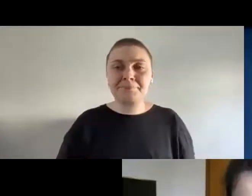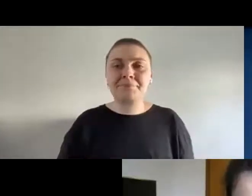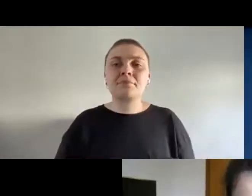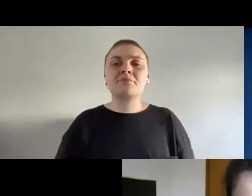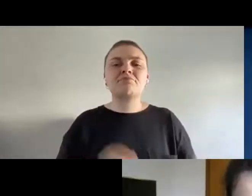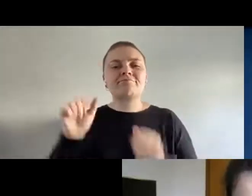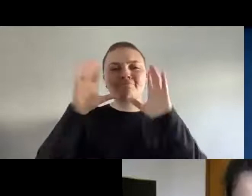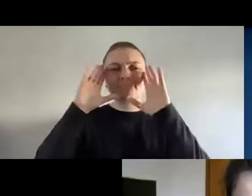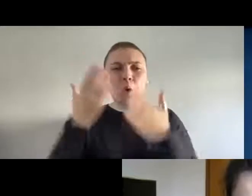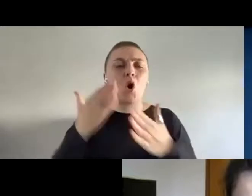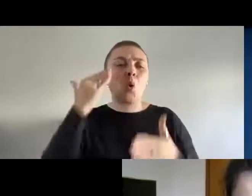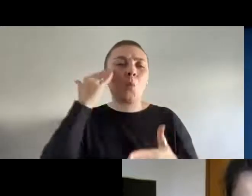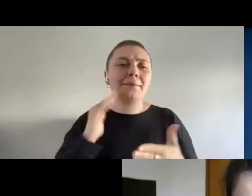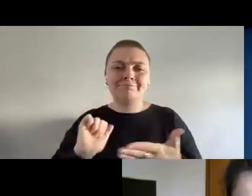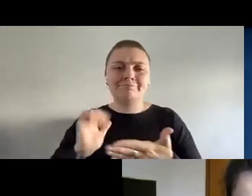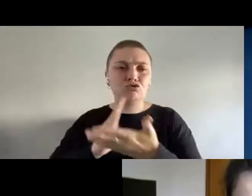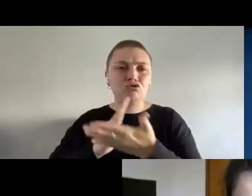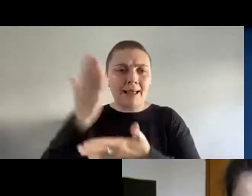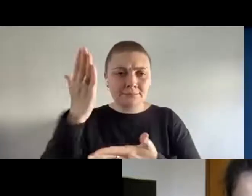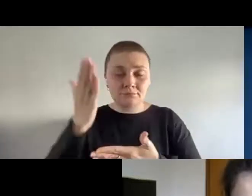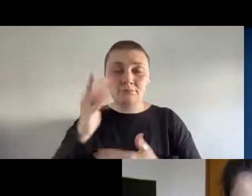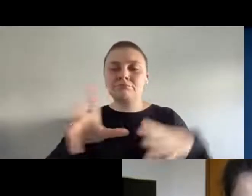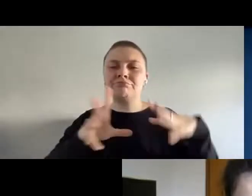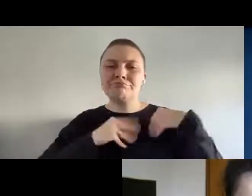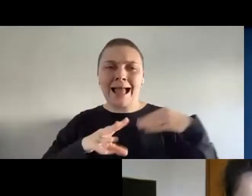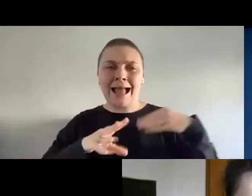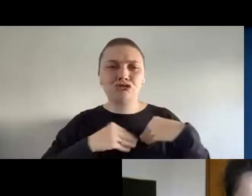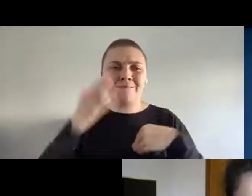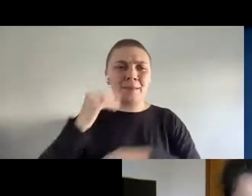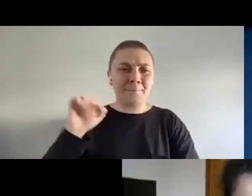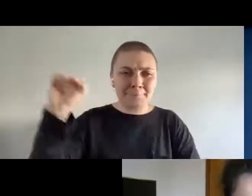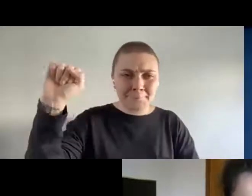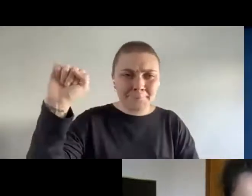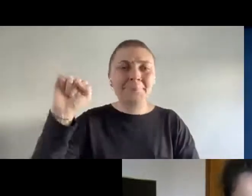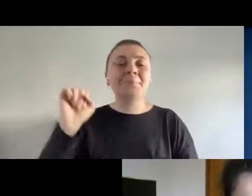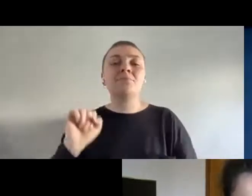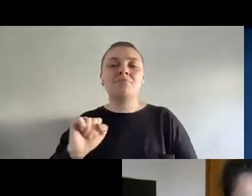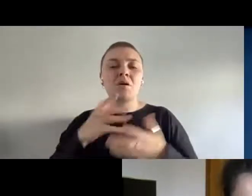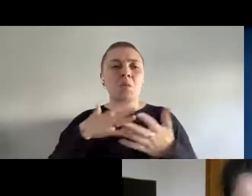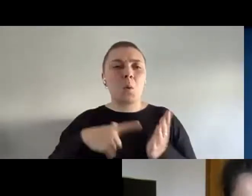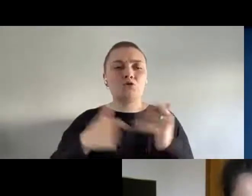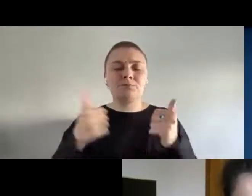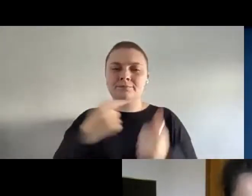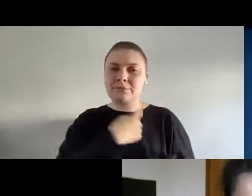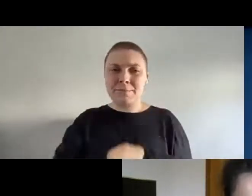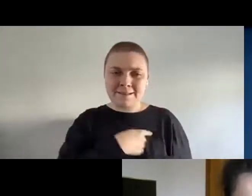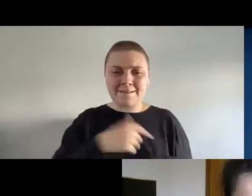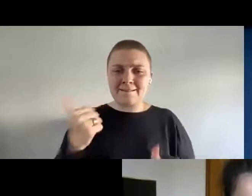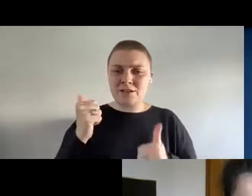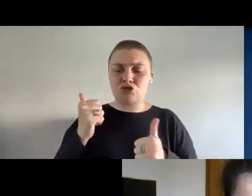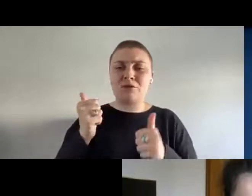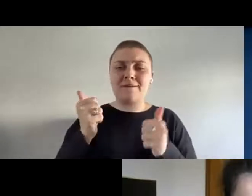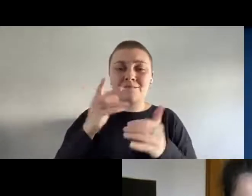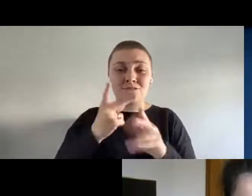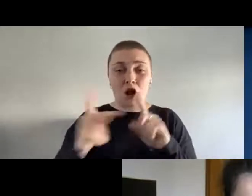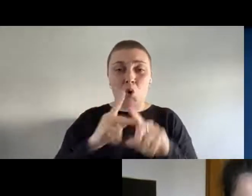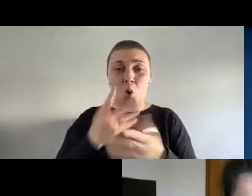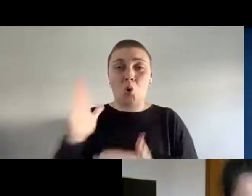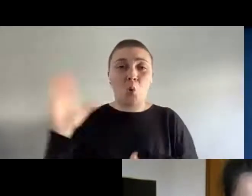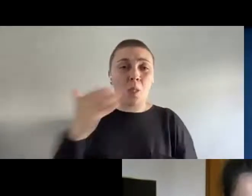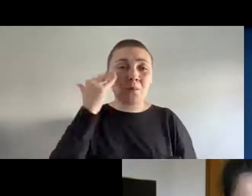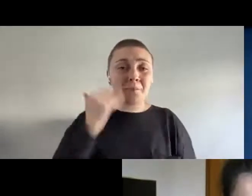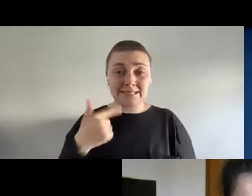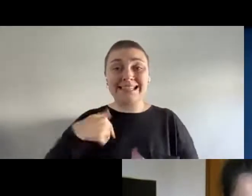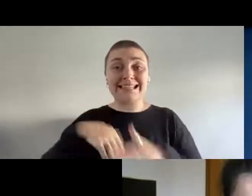women's rights. She is a passionate feminist and committed to ending violence against all women. Olivia is in our prevention